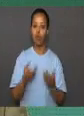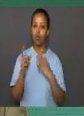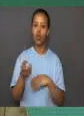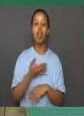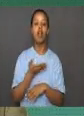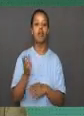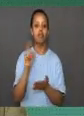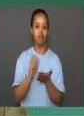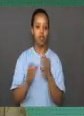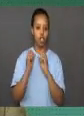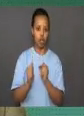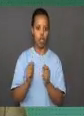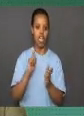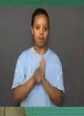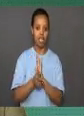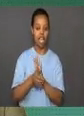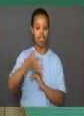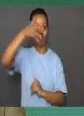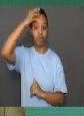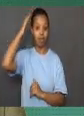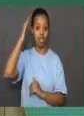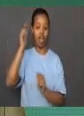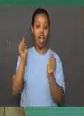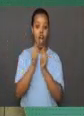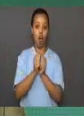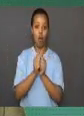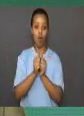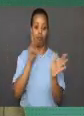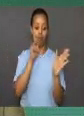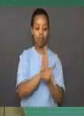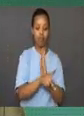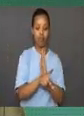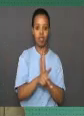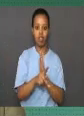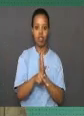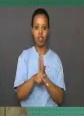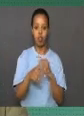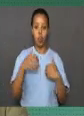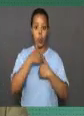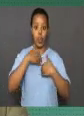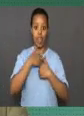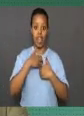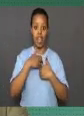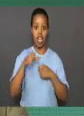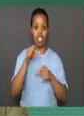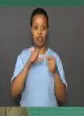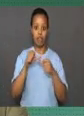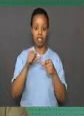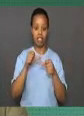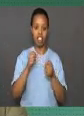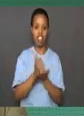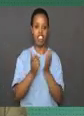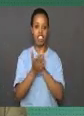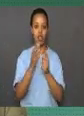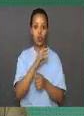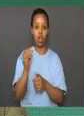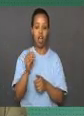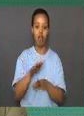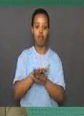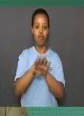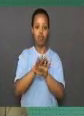have written about lions hunting together, monkeys grooming one another, or